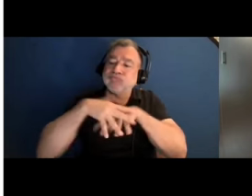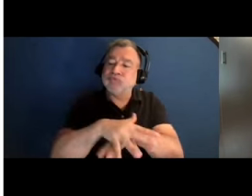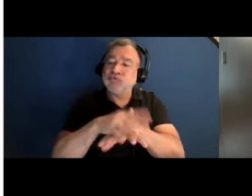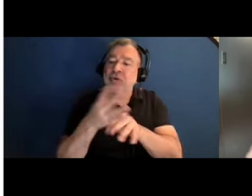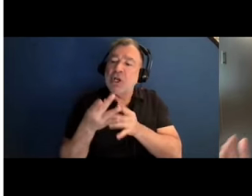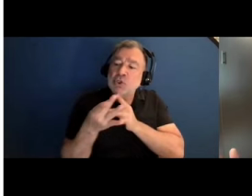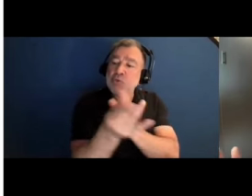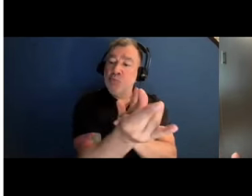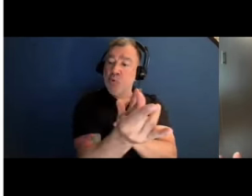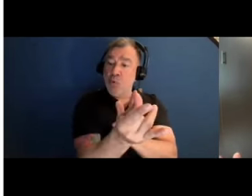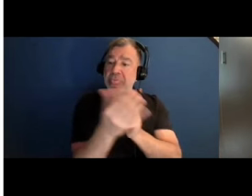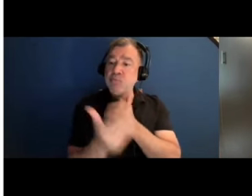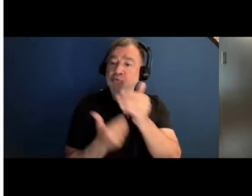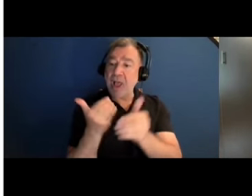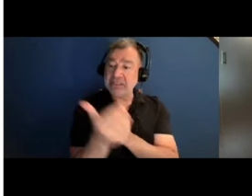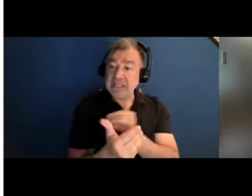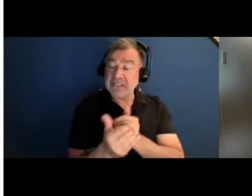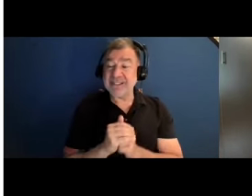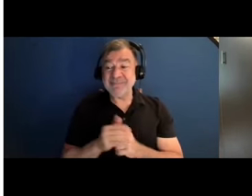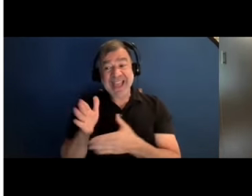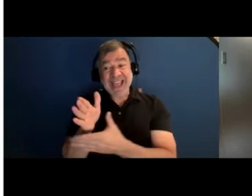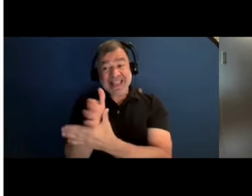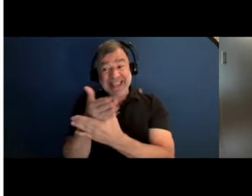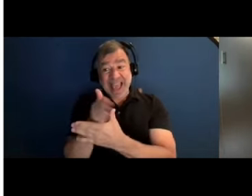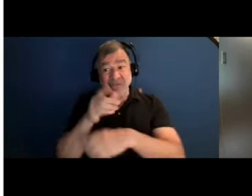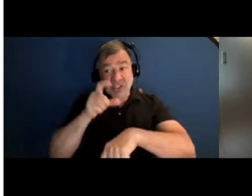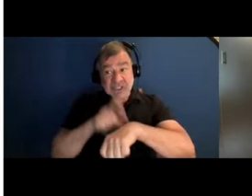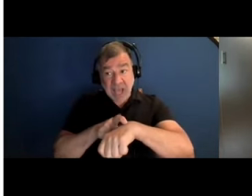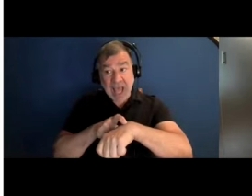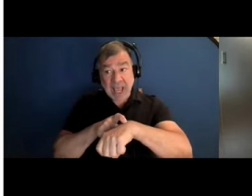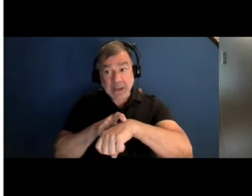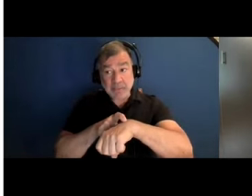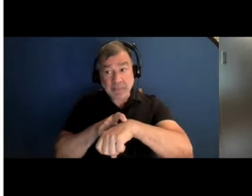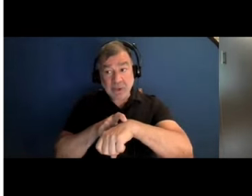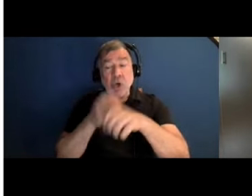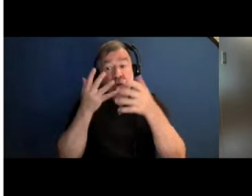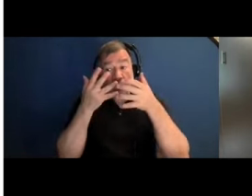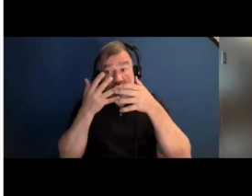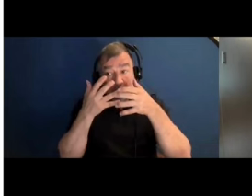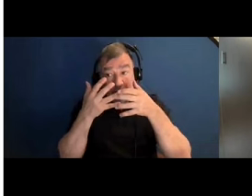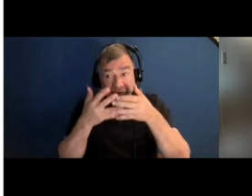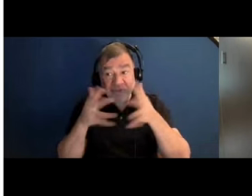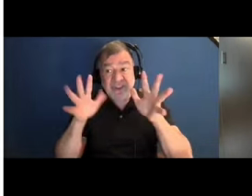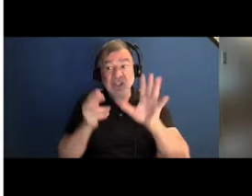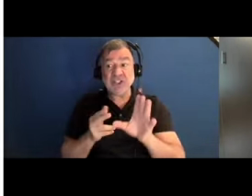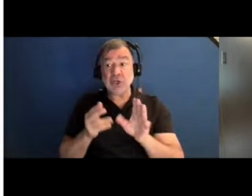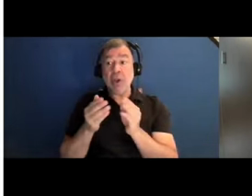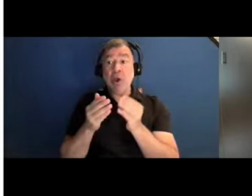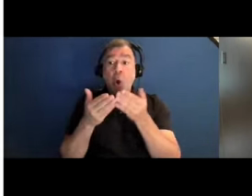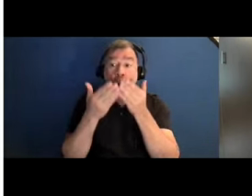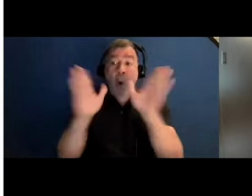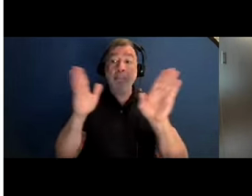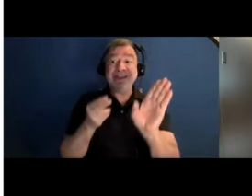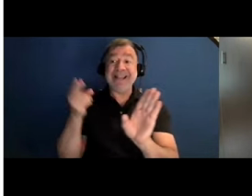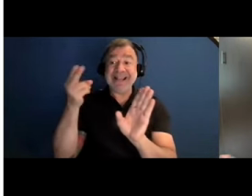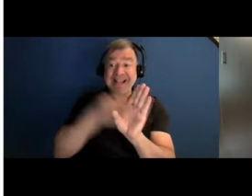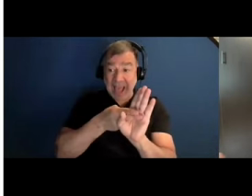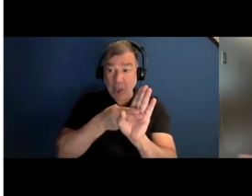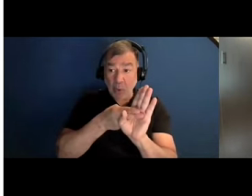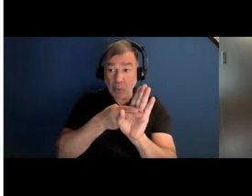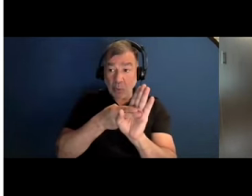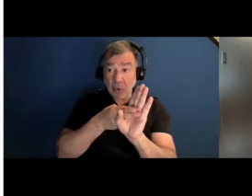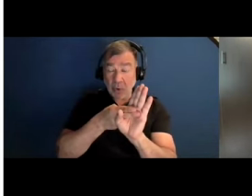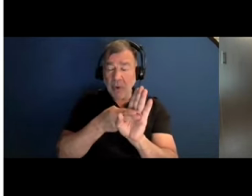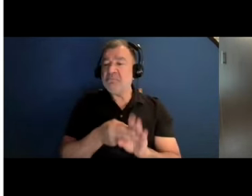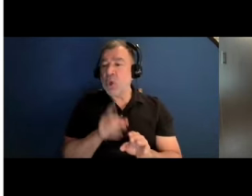possible. Our average time it takes for an individual to successfully open an ABLE account is just over 9